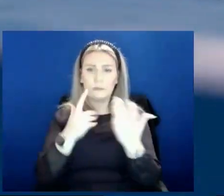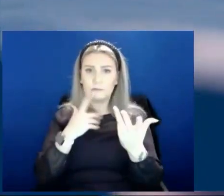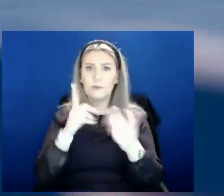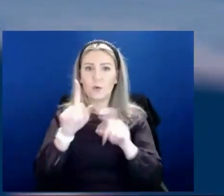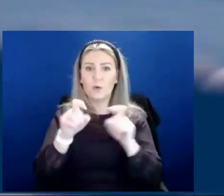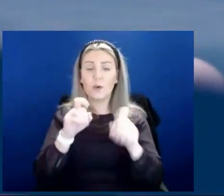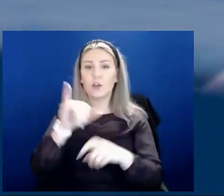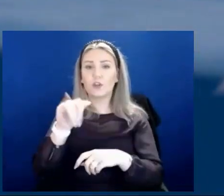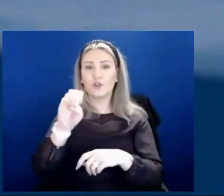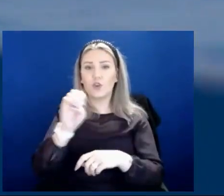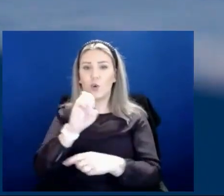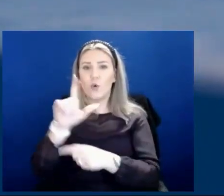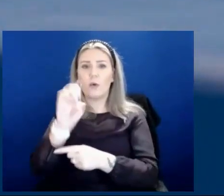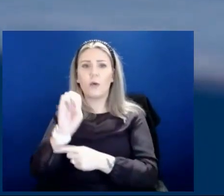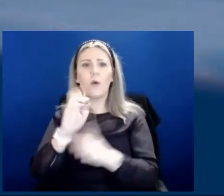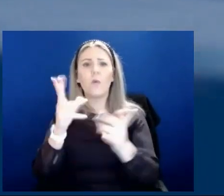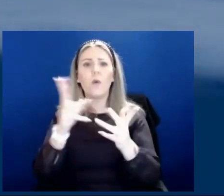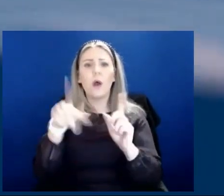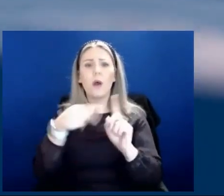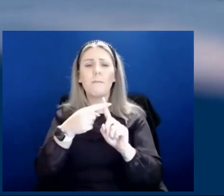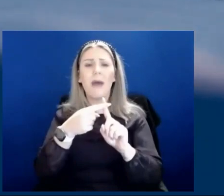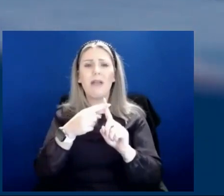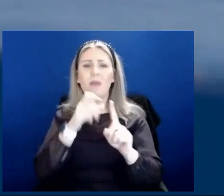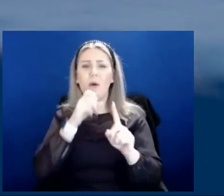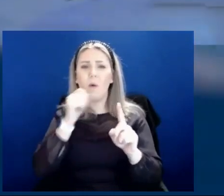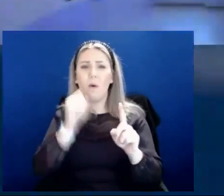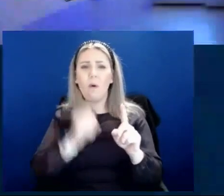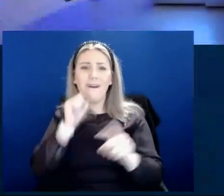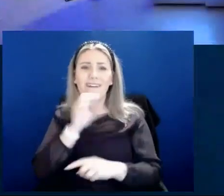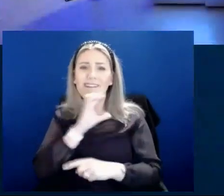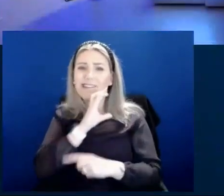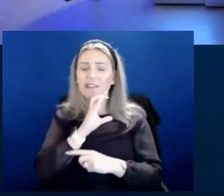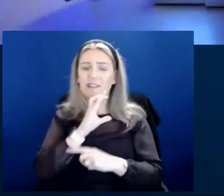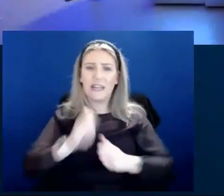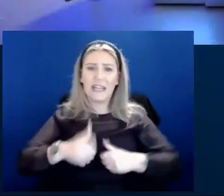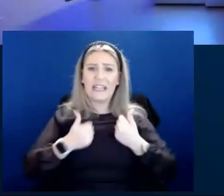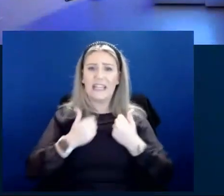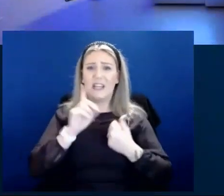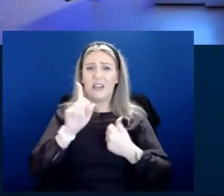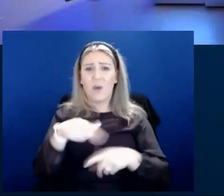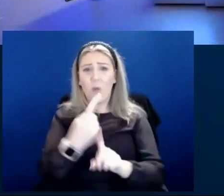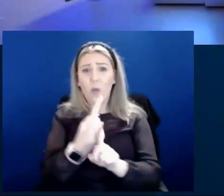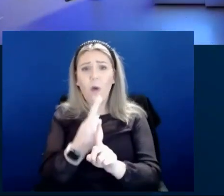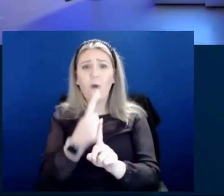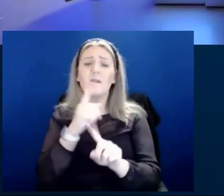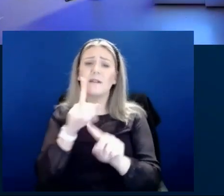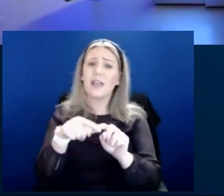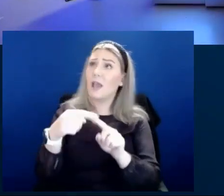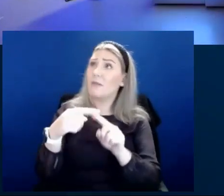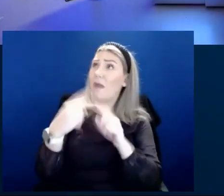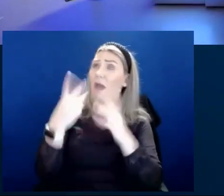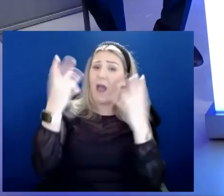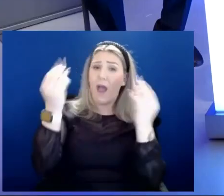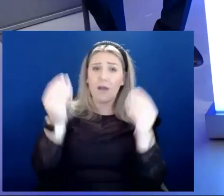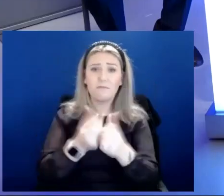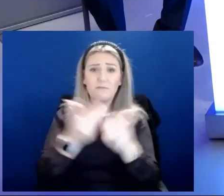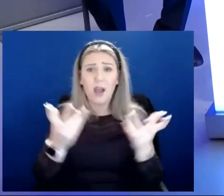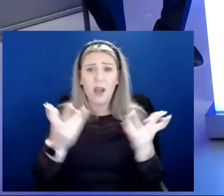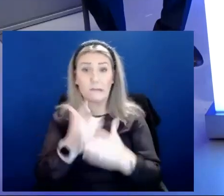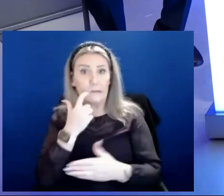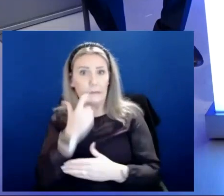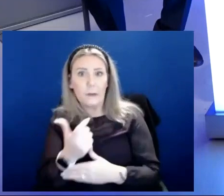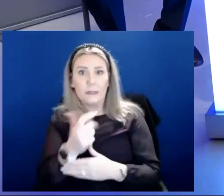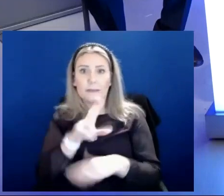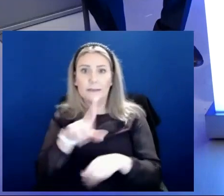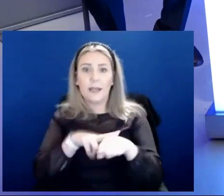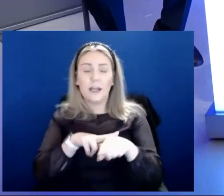what about the elderly who live alone, aren't able to get out much, and they're watching national and local news on